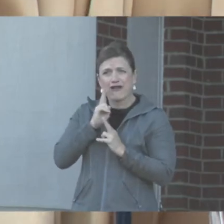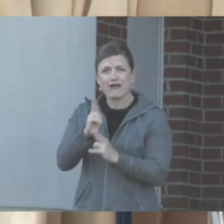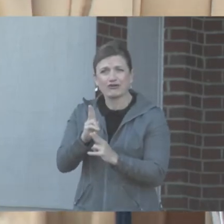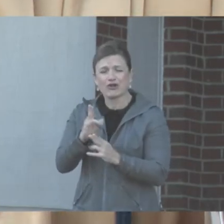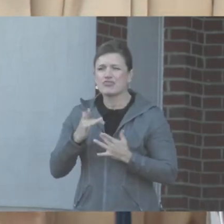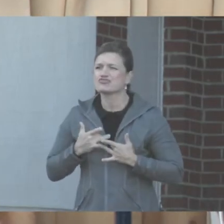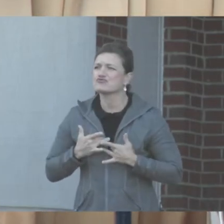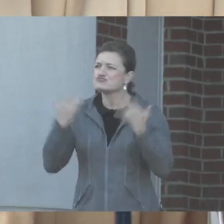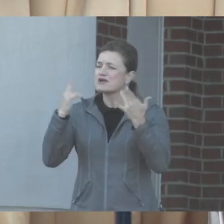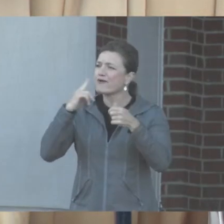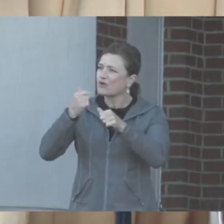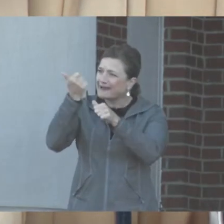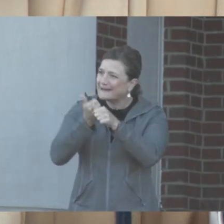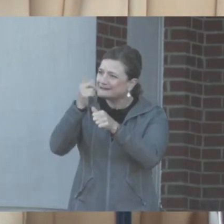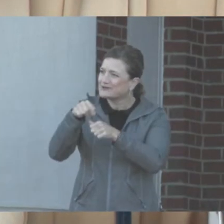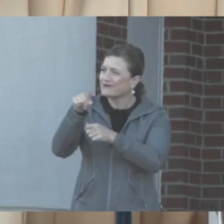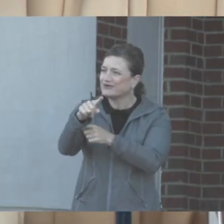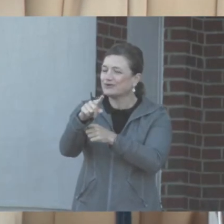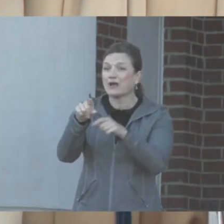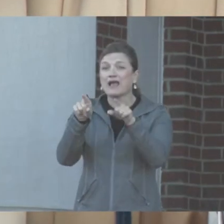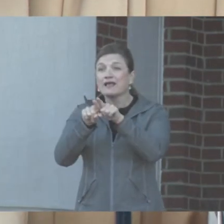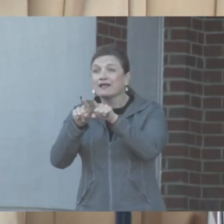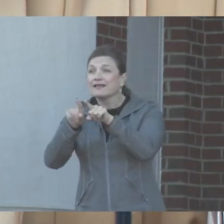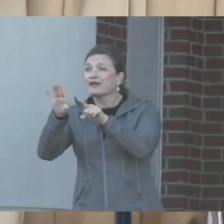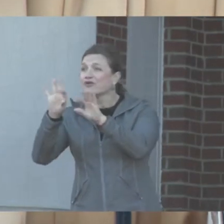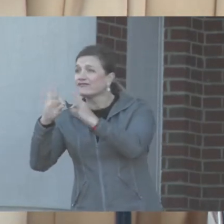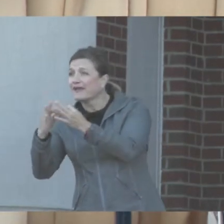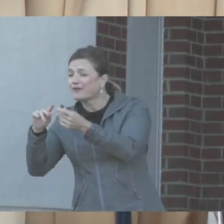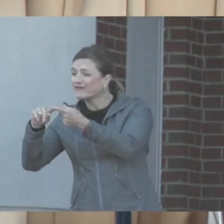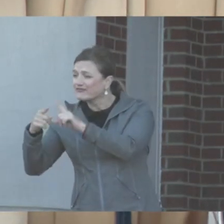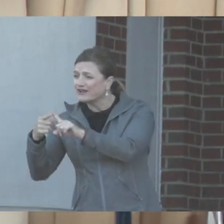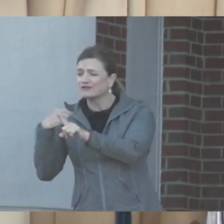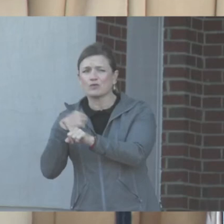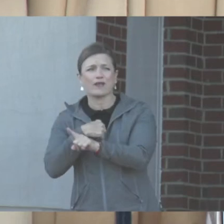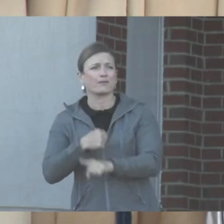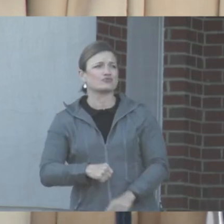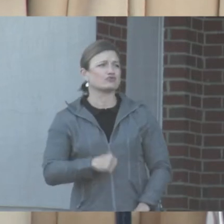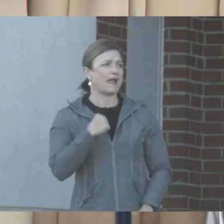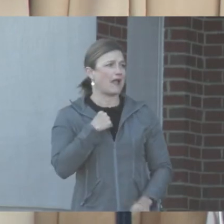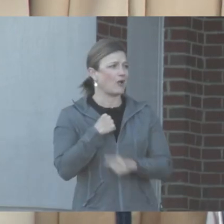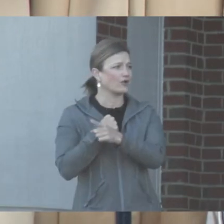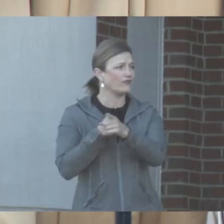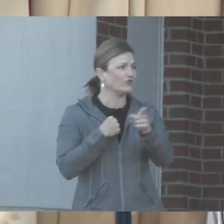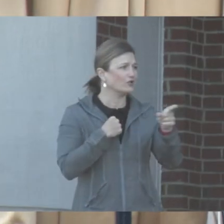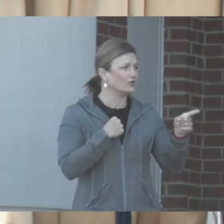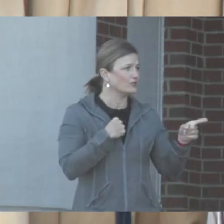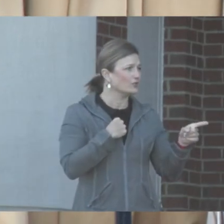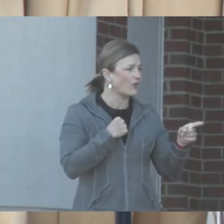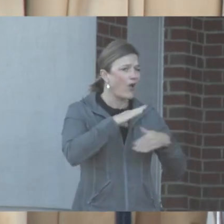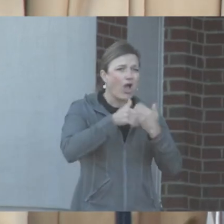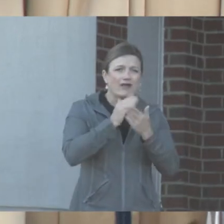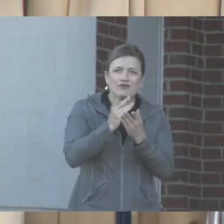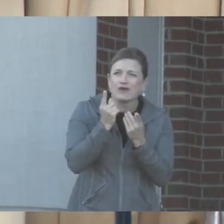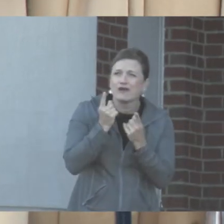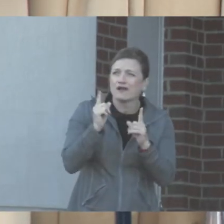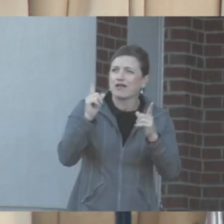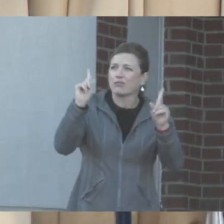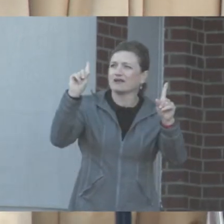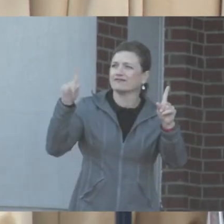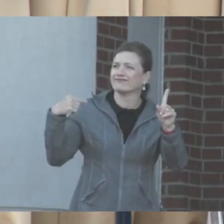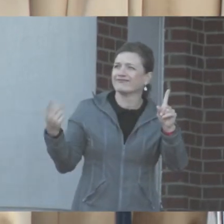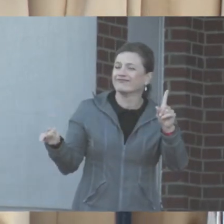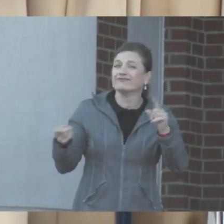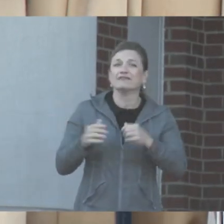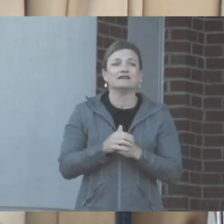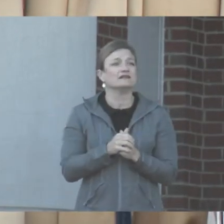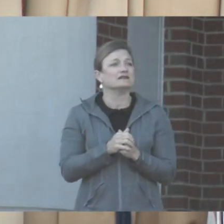every one of you. And like your family and friends, we are so very proud of all that you have accomplished. I thought